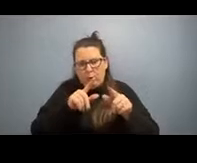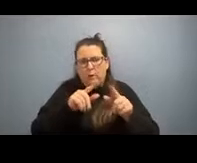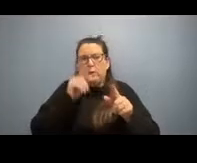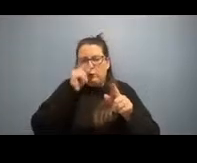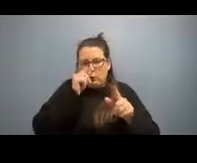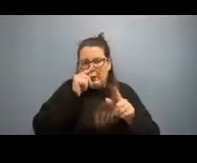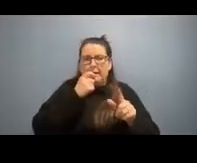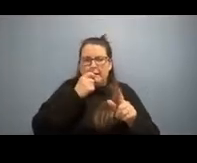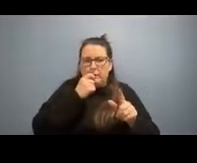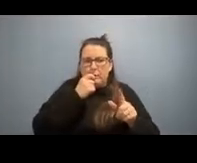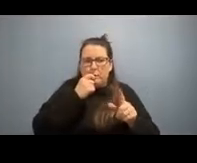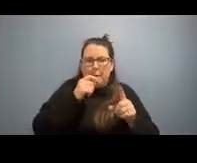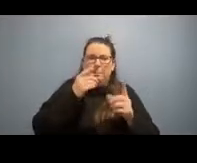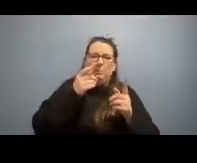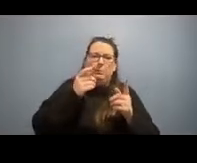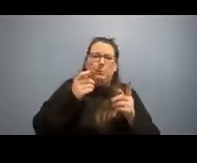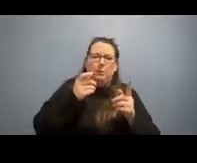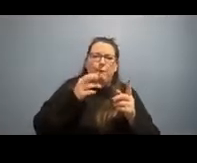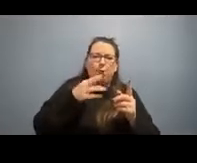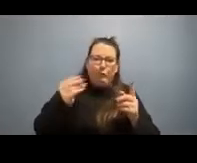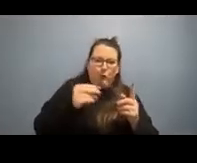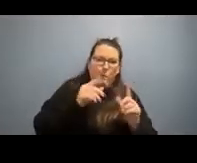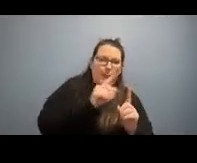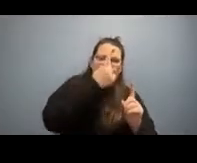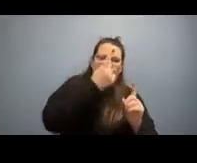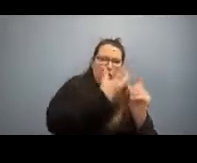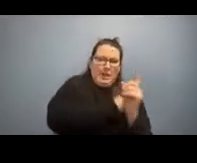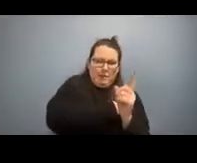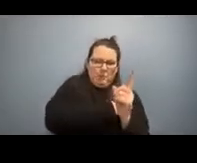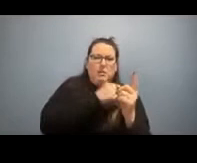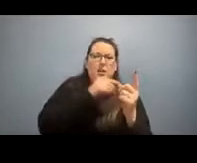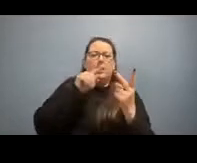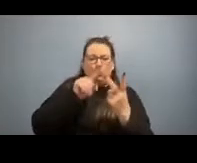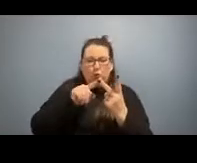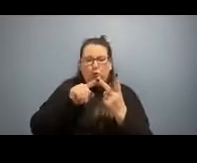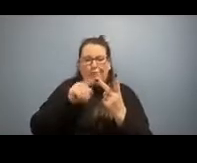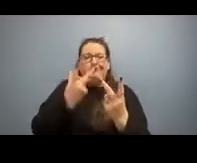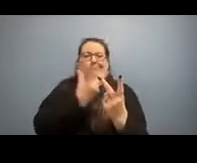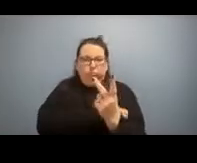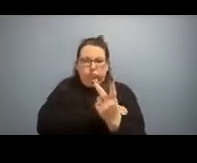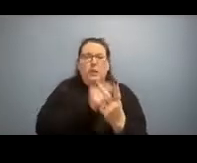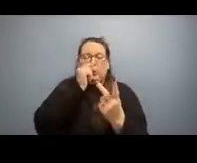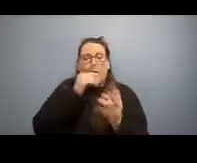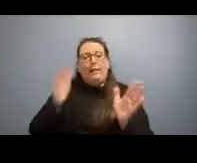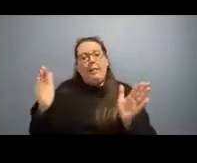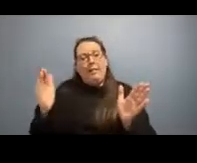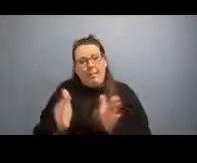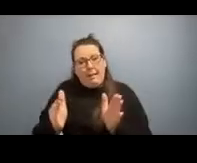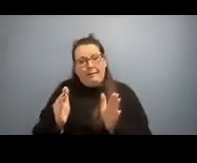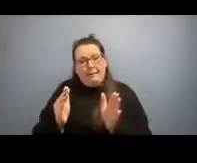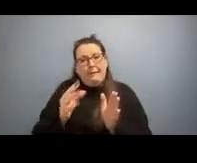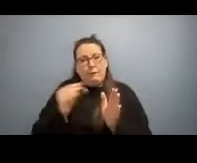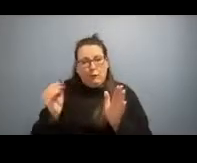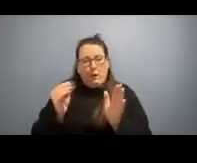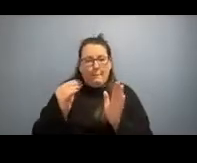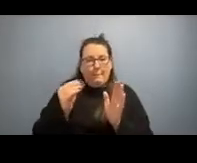gap of 4 to 8 weeks between the first and the second dose in place of the 12 weeks. In the normal circumstances, it is the 12